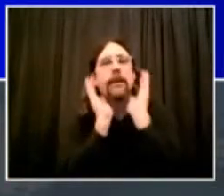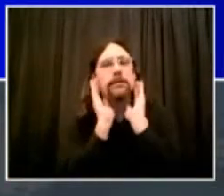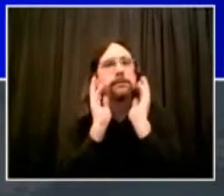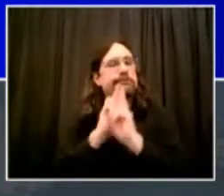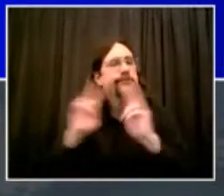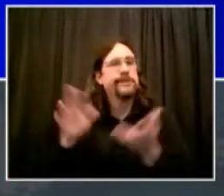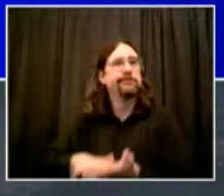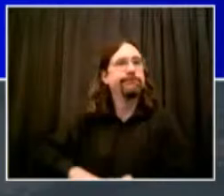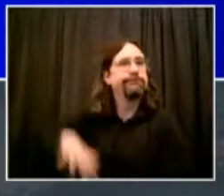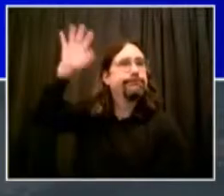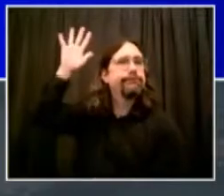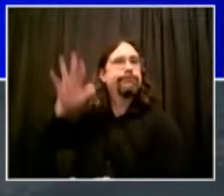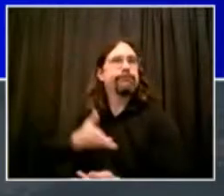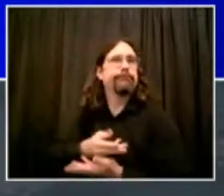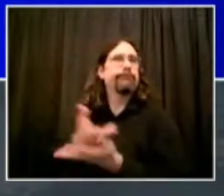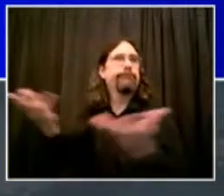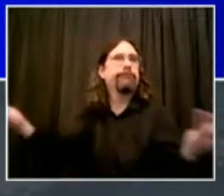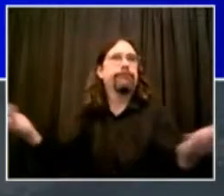is addressed immediately.